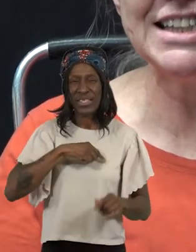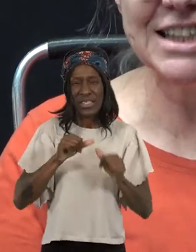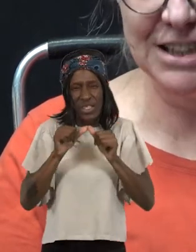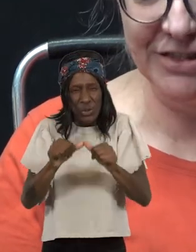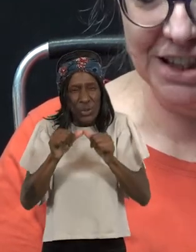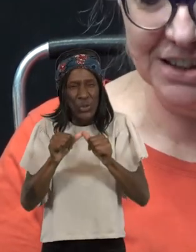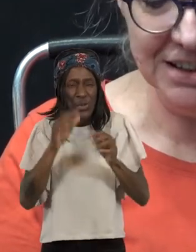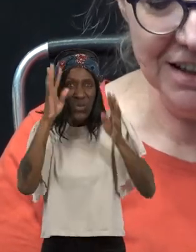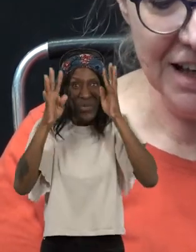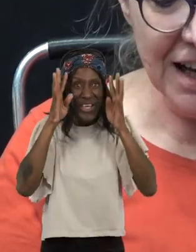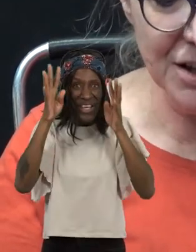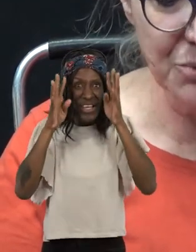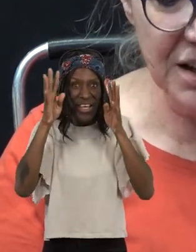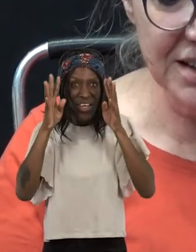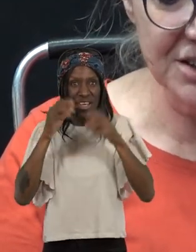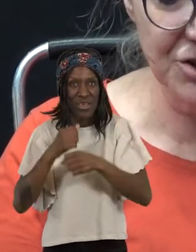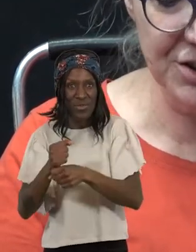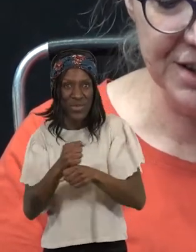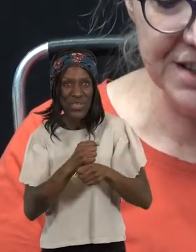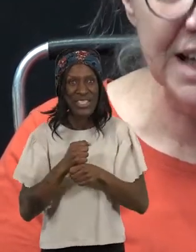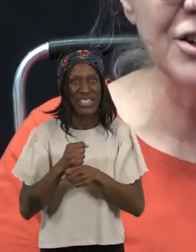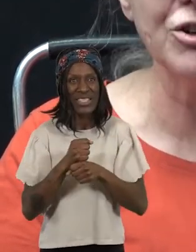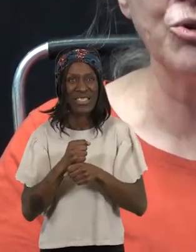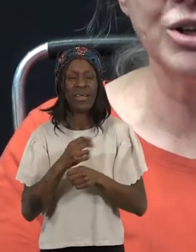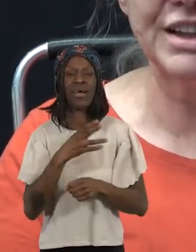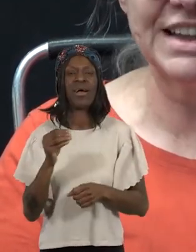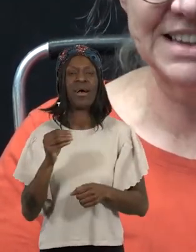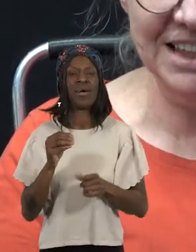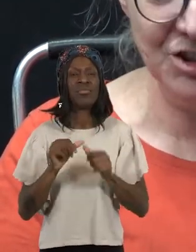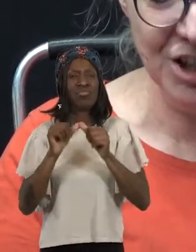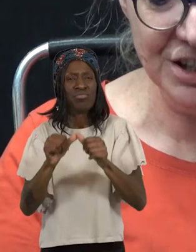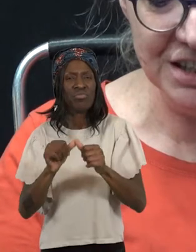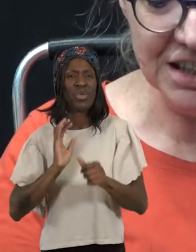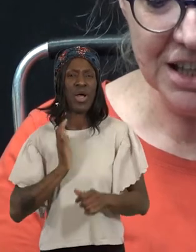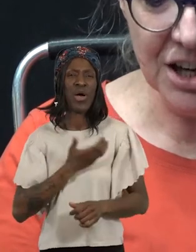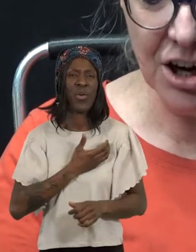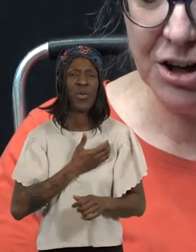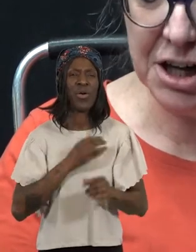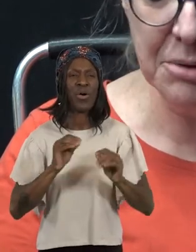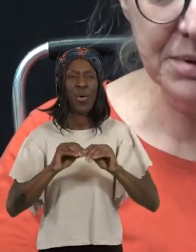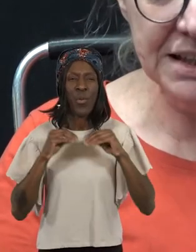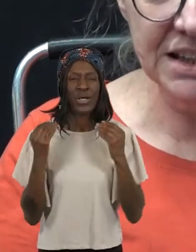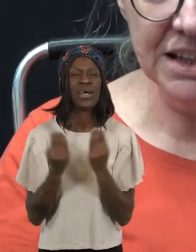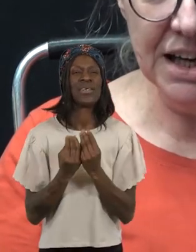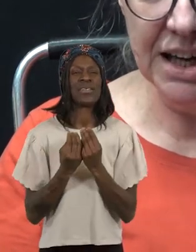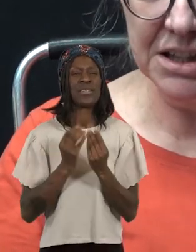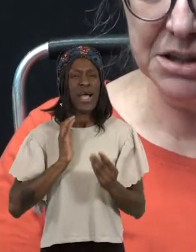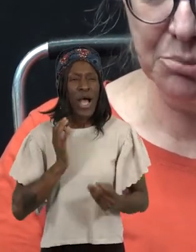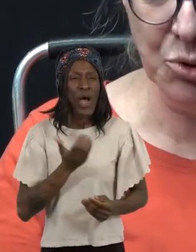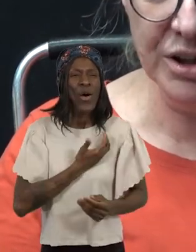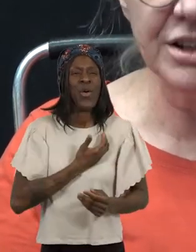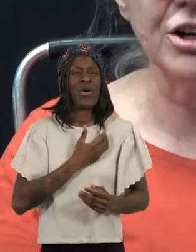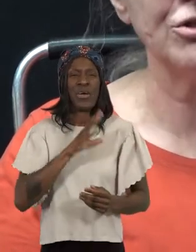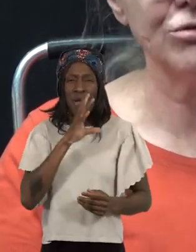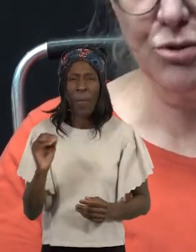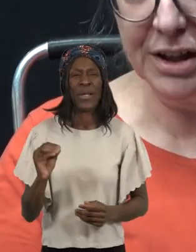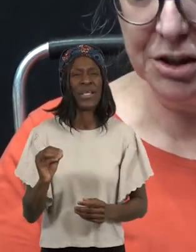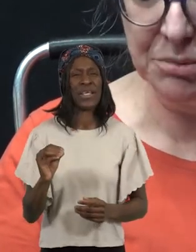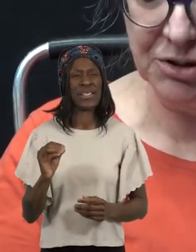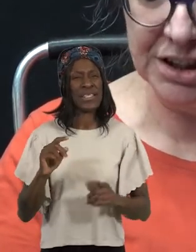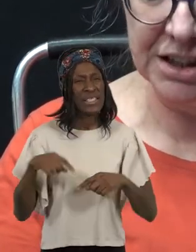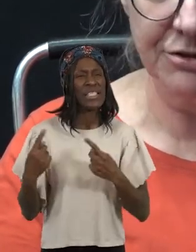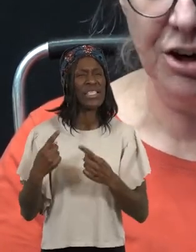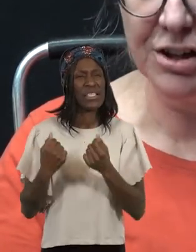create and innovate, as well as to sustain our organization, our company, and supporting our